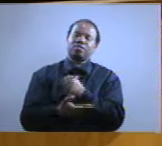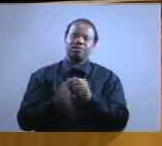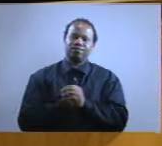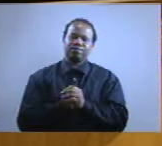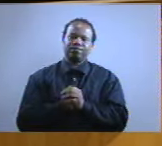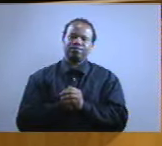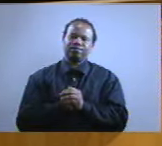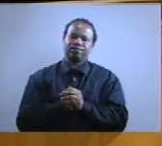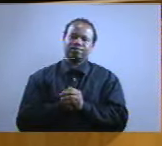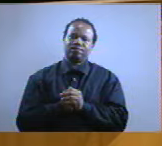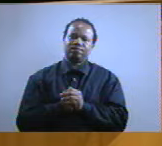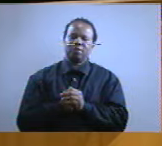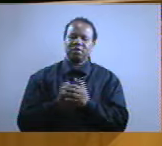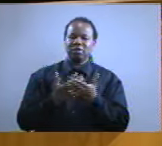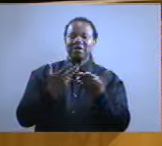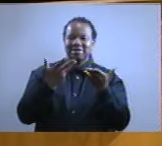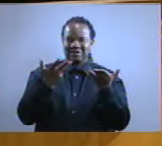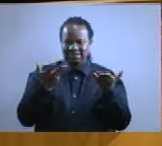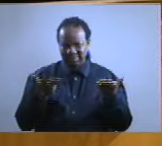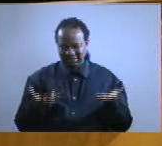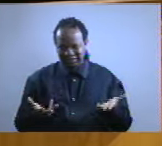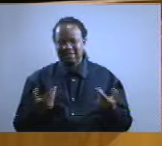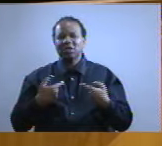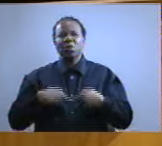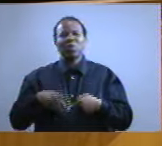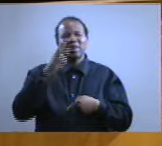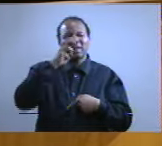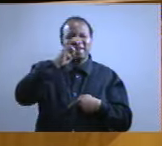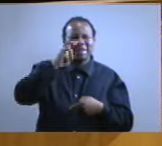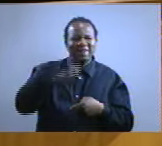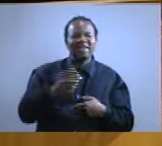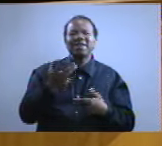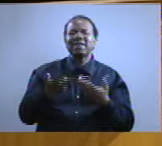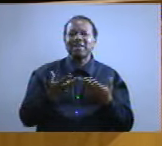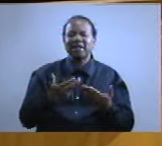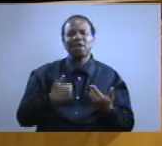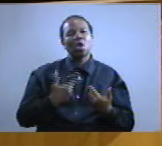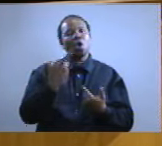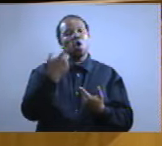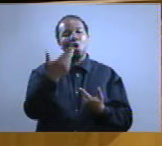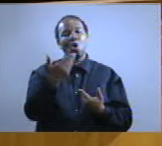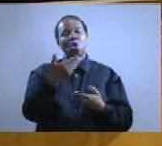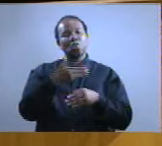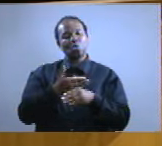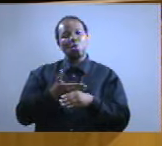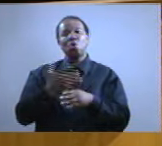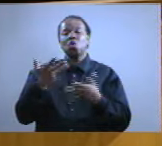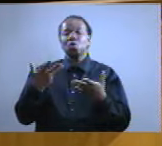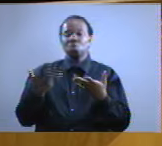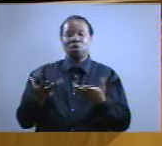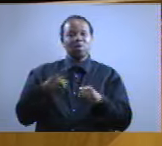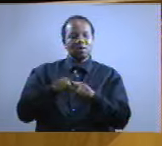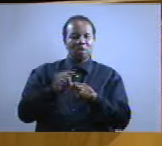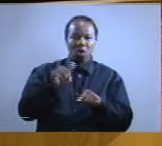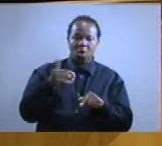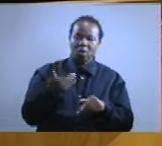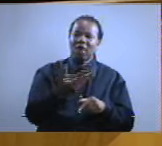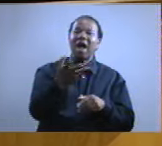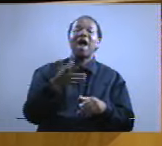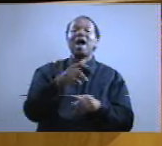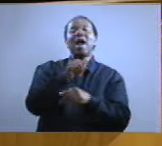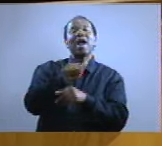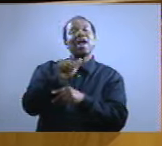to remind ourselves always that employment equity and affirmative action have very strong inherent weaknesses,